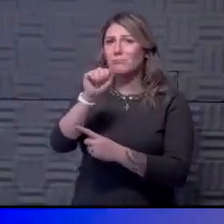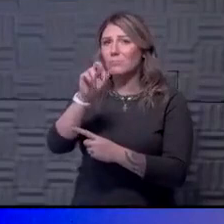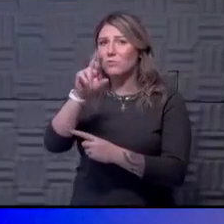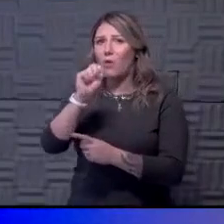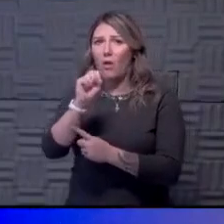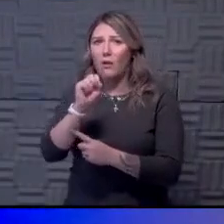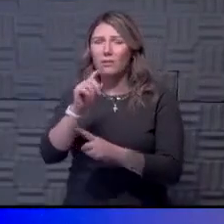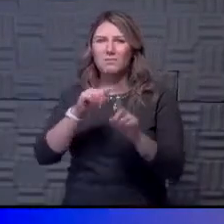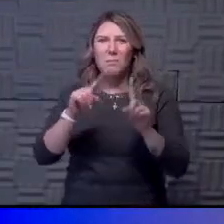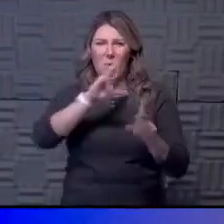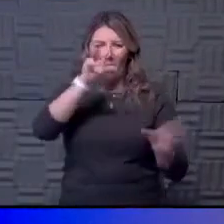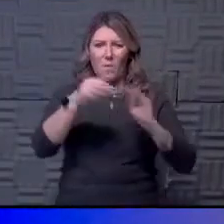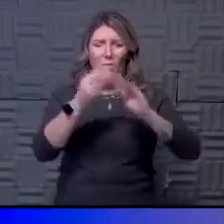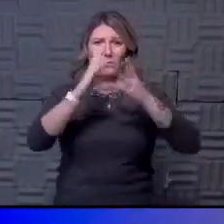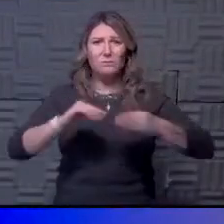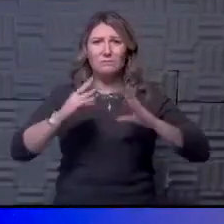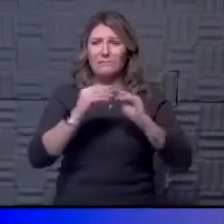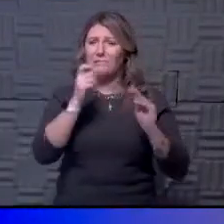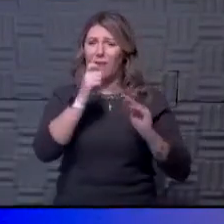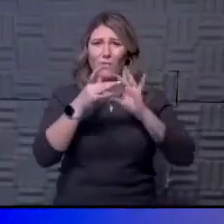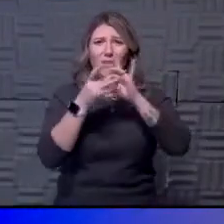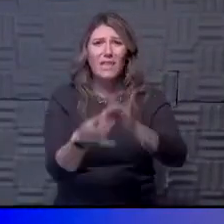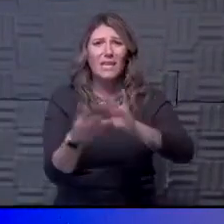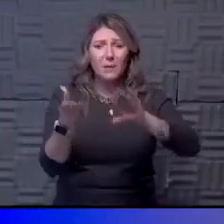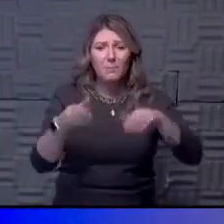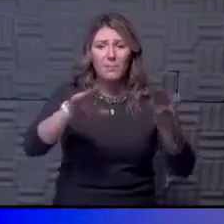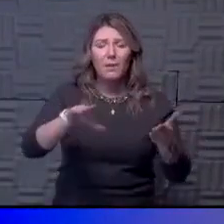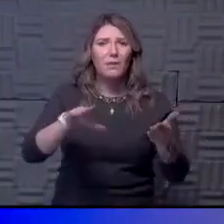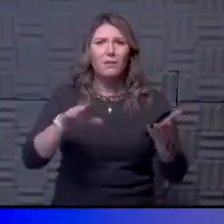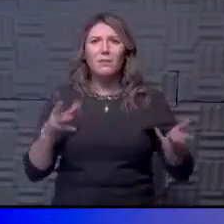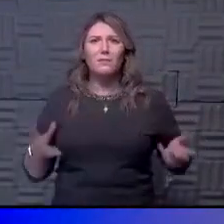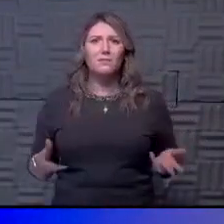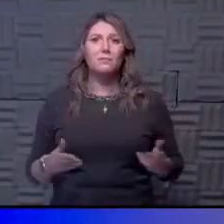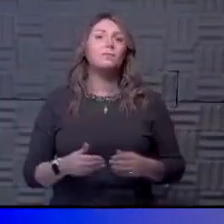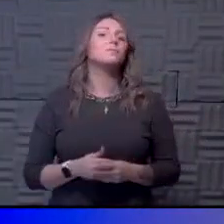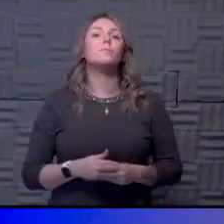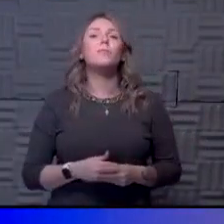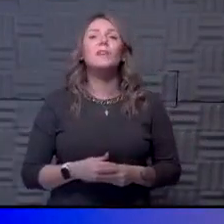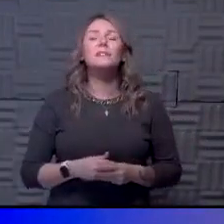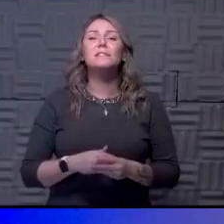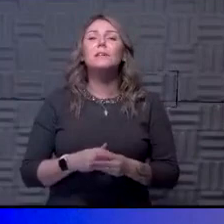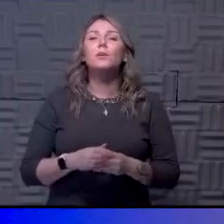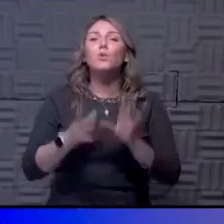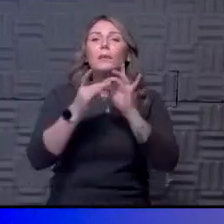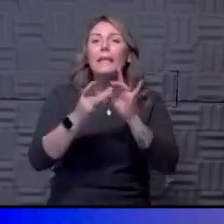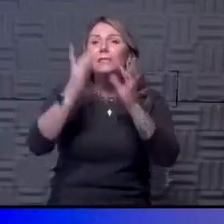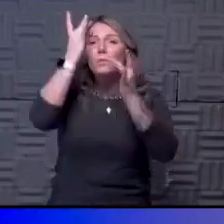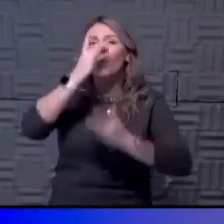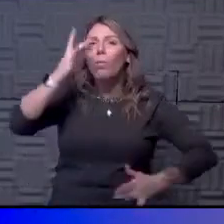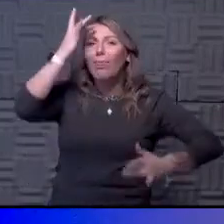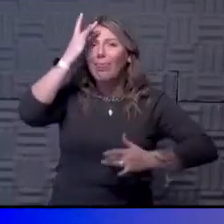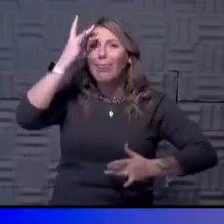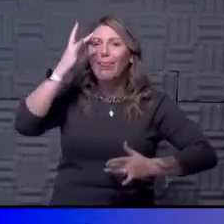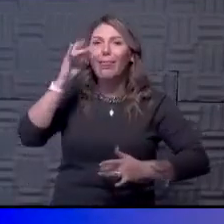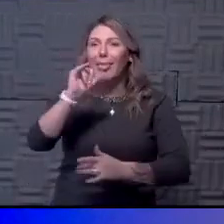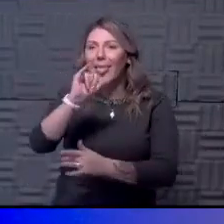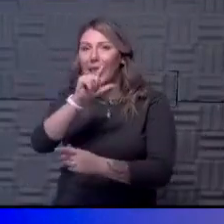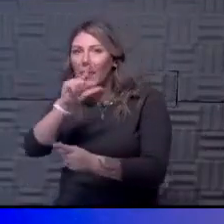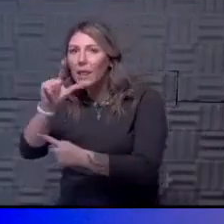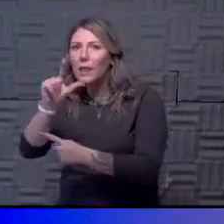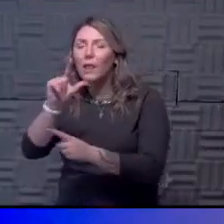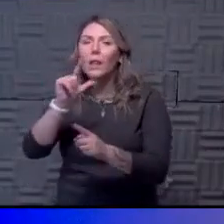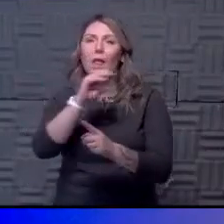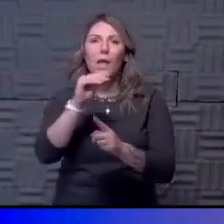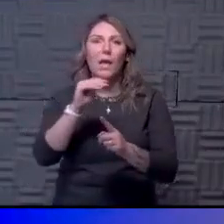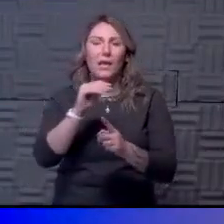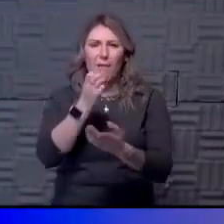story isn't about mortality, and we've tried to say that. It's not about death. It is about illness. It's about severe economic